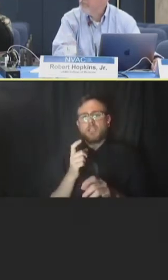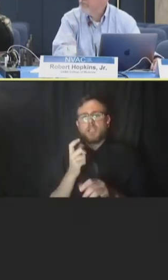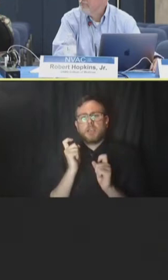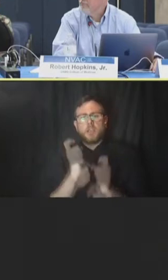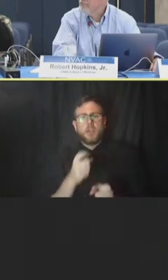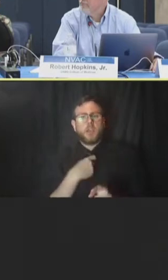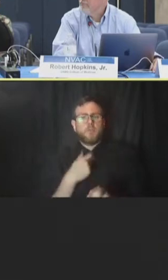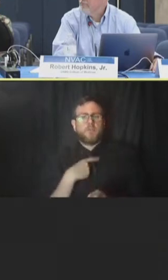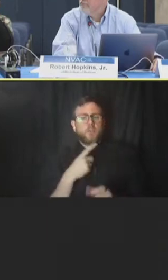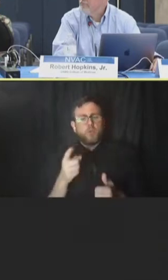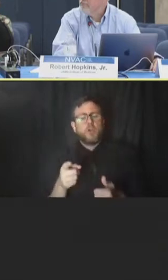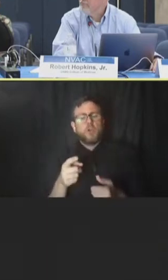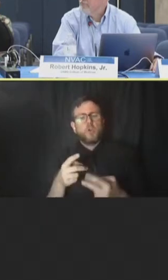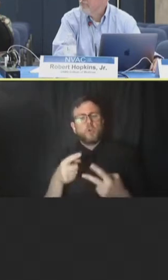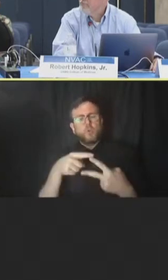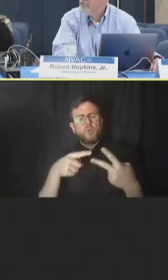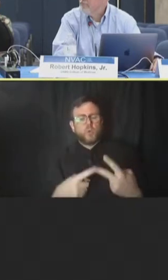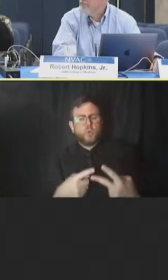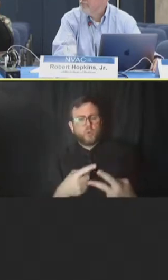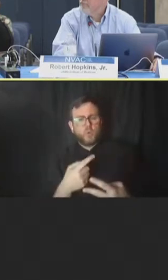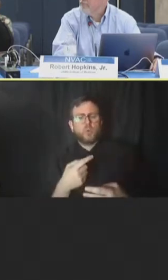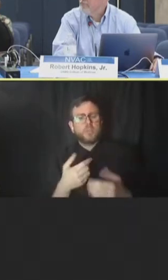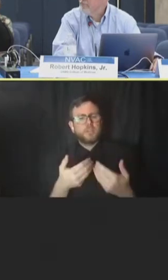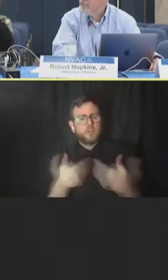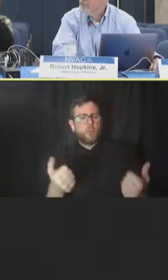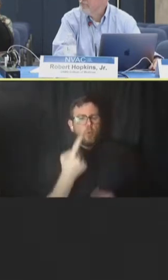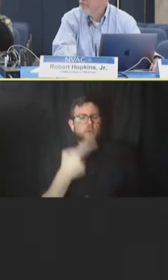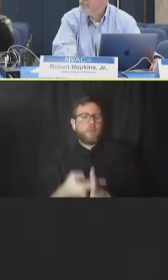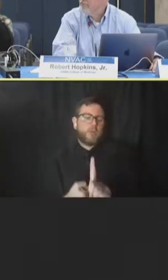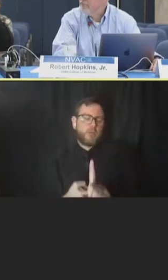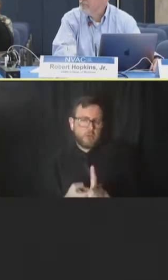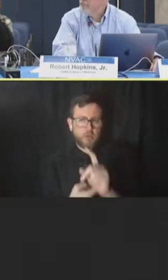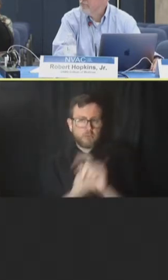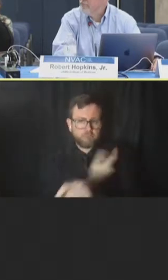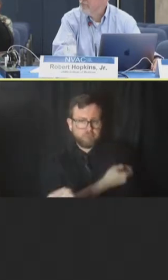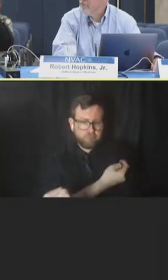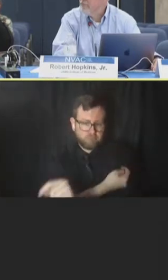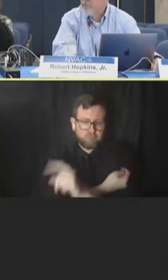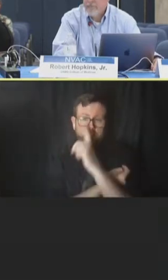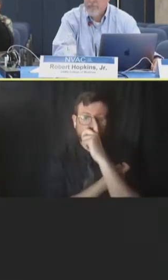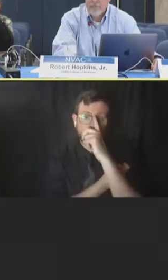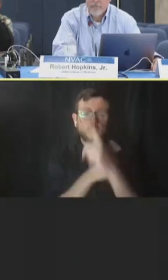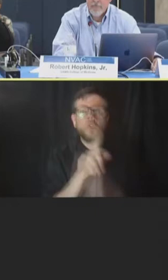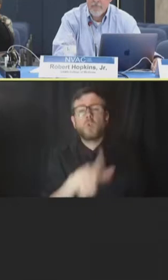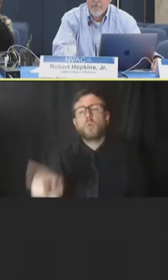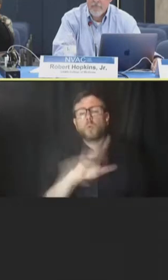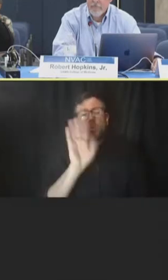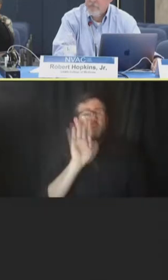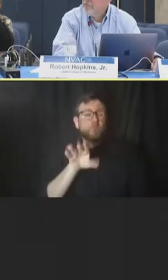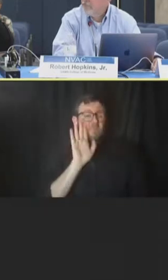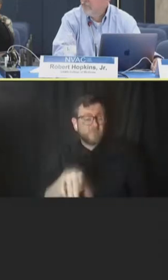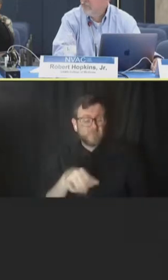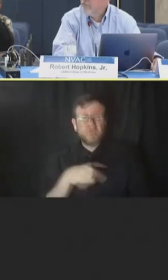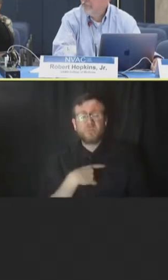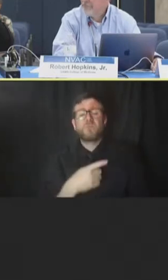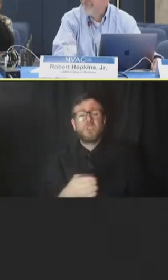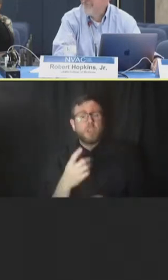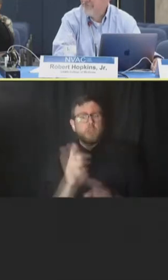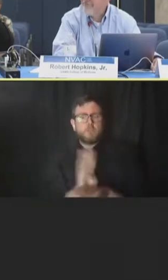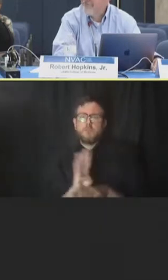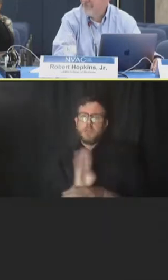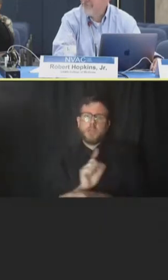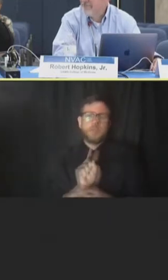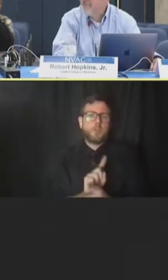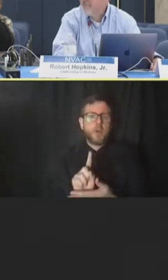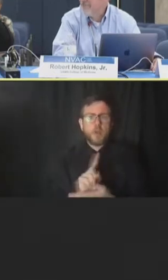2 doses, 1 month apart. As you're all very aware, this has been a very busy month in terms of